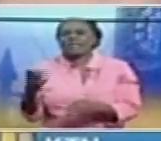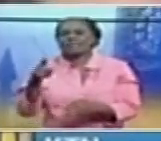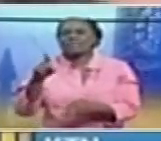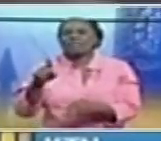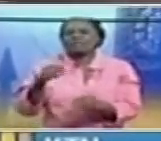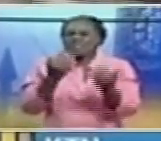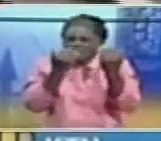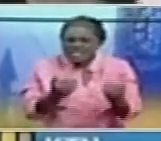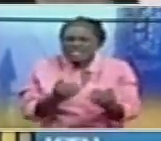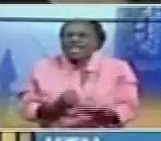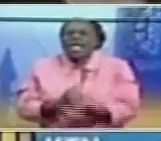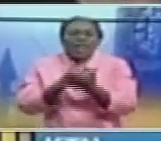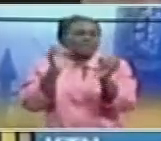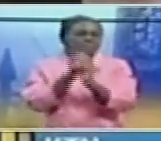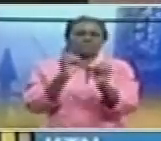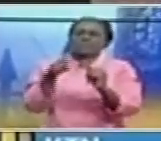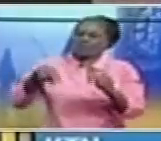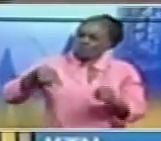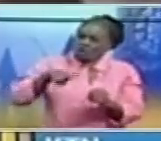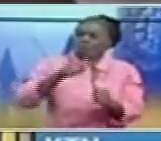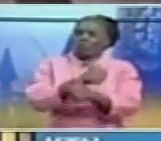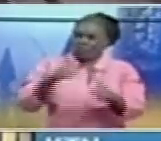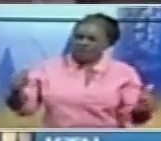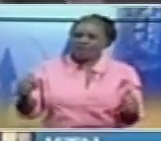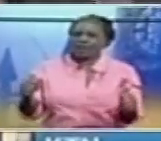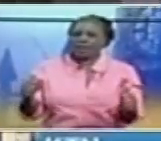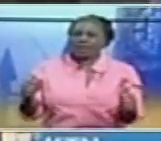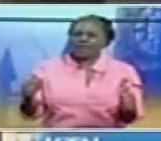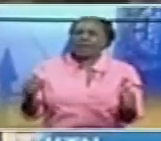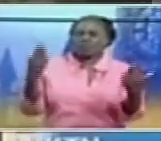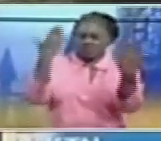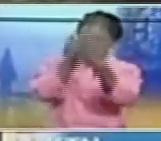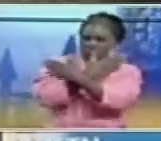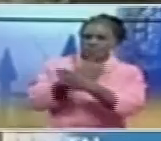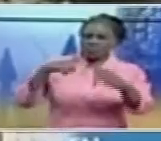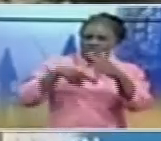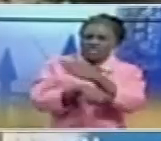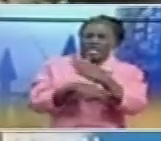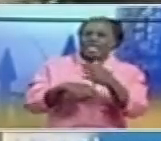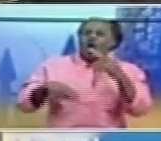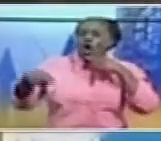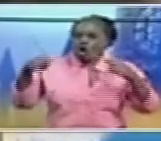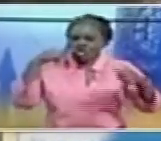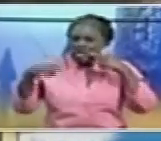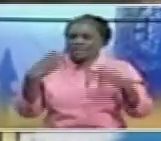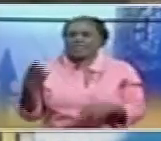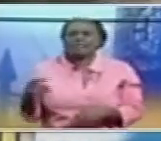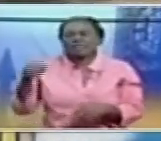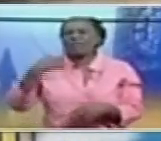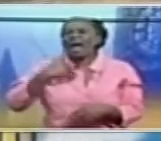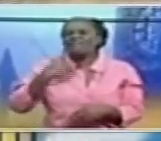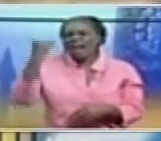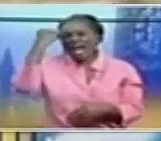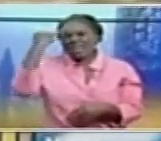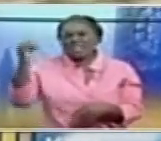doesn't need any guidance or directions to find his way around. At night, he stays in our canteen. This is one guy who has no idea